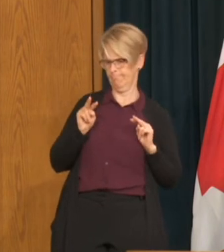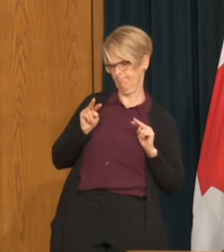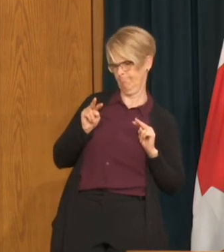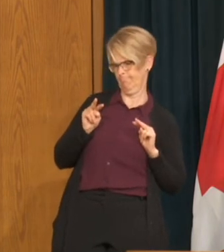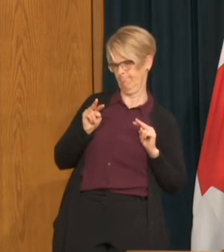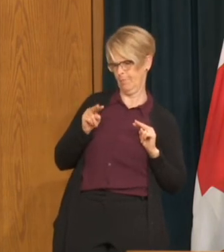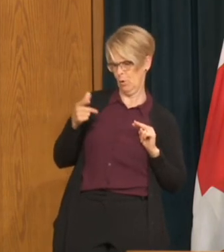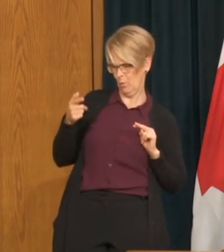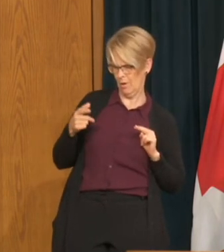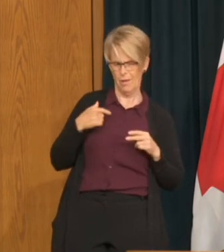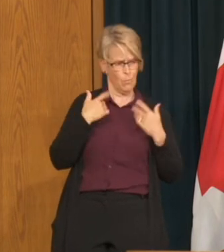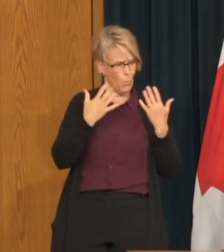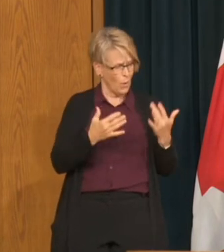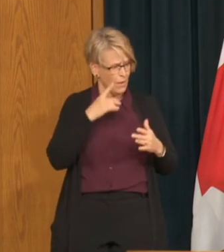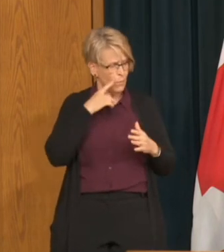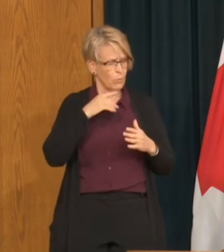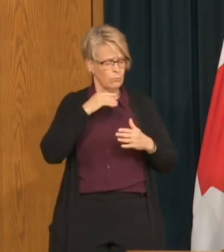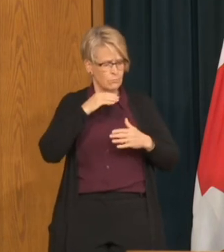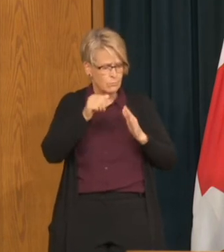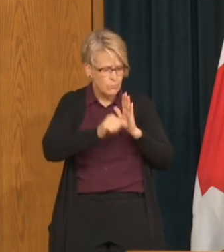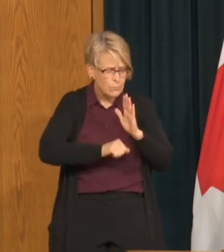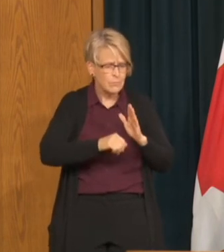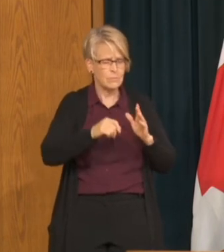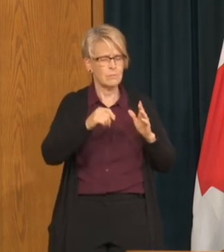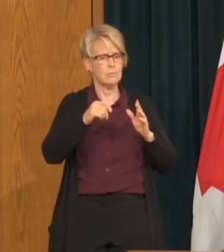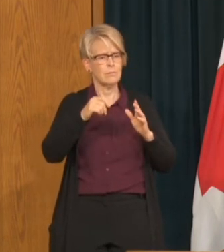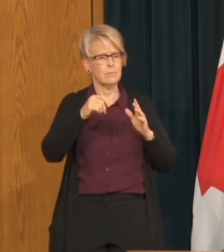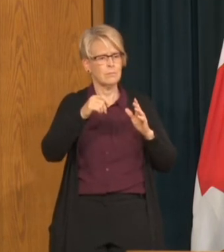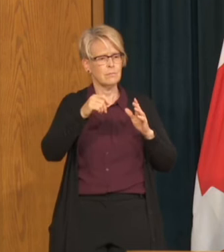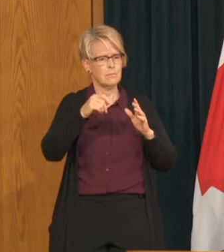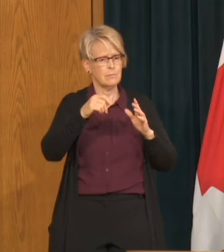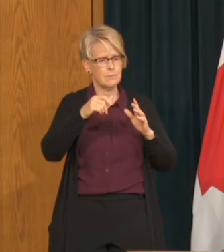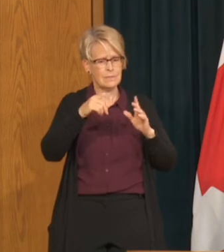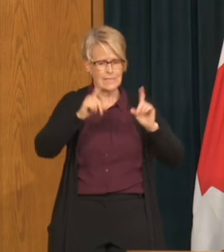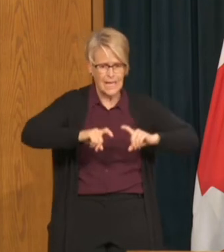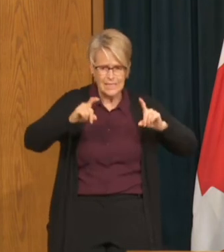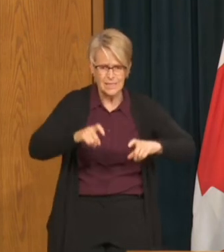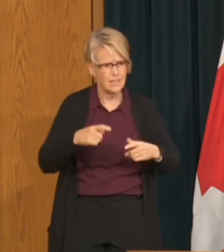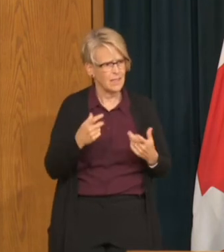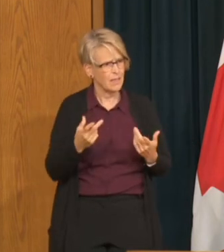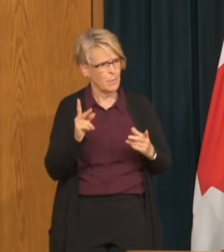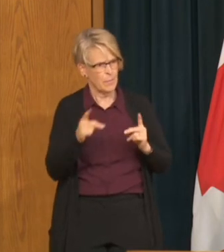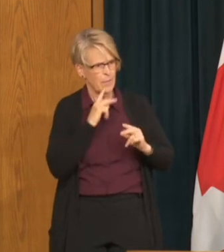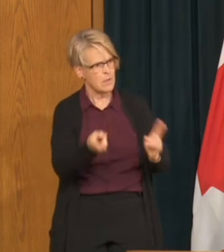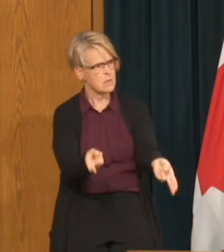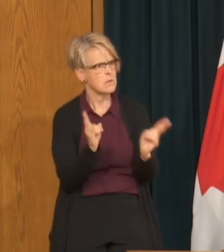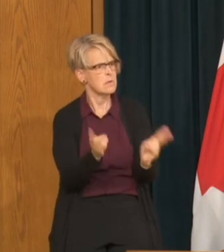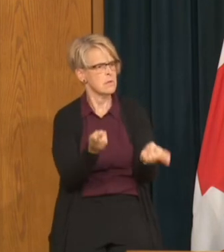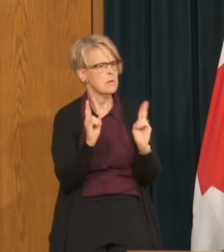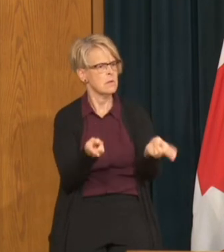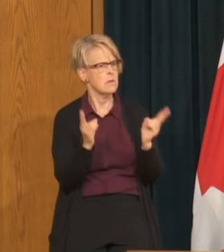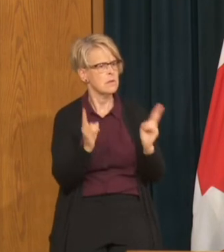for procedures or testing, sometimes in real pain, and they feel that this isn't going fast enough?